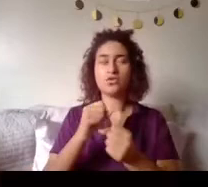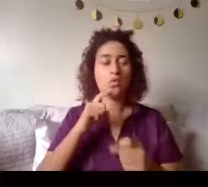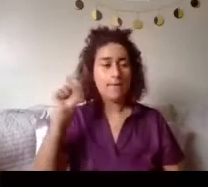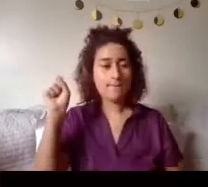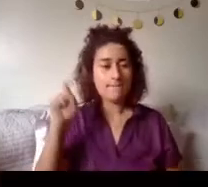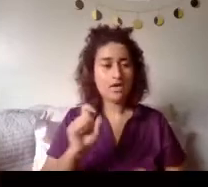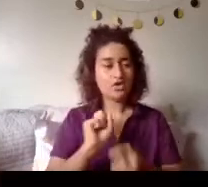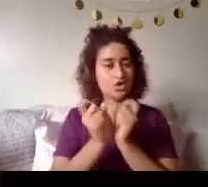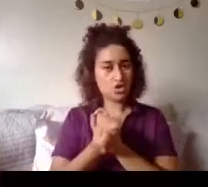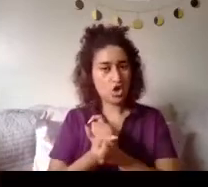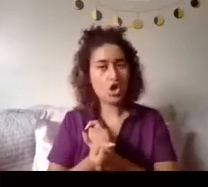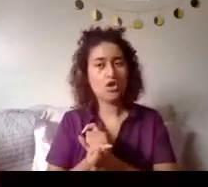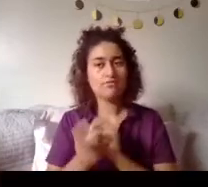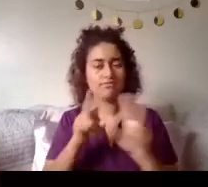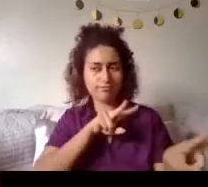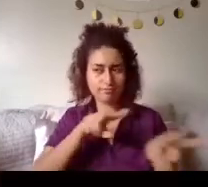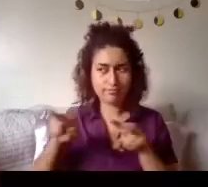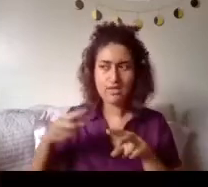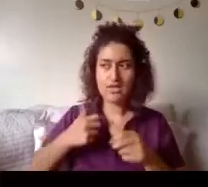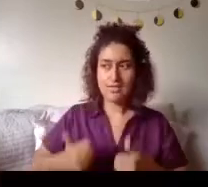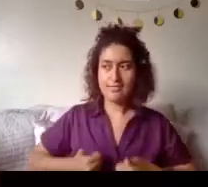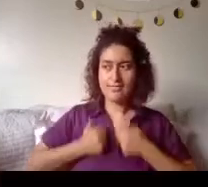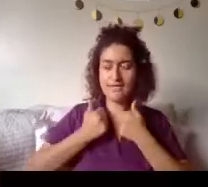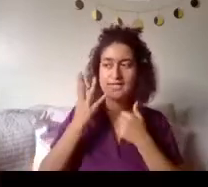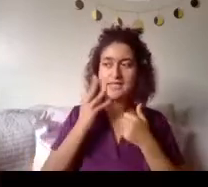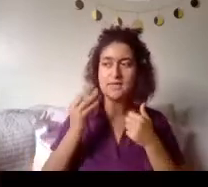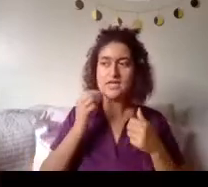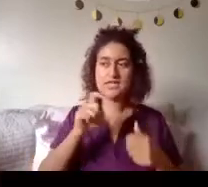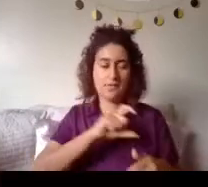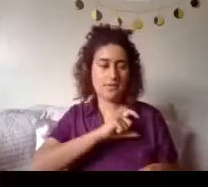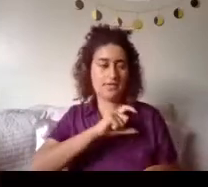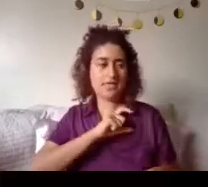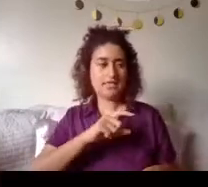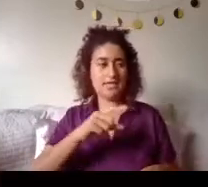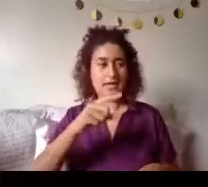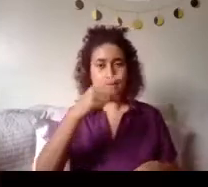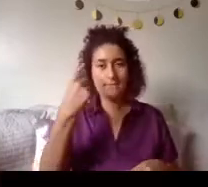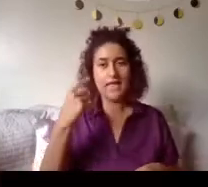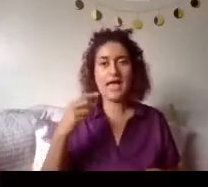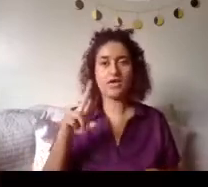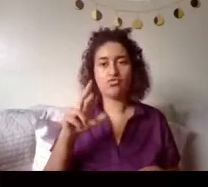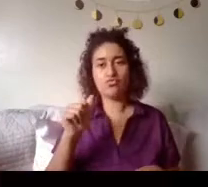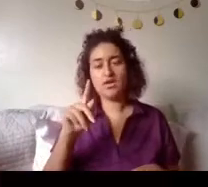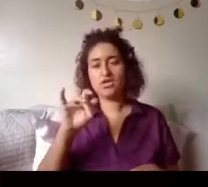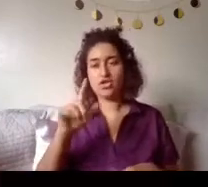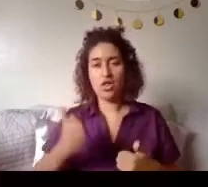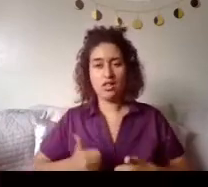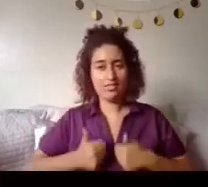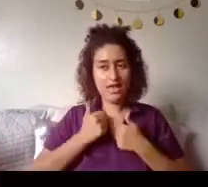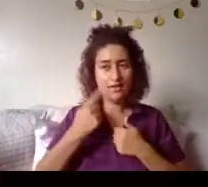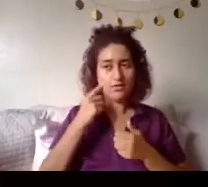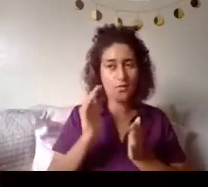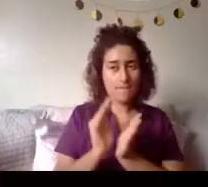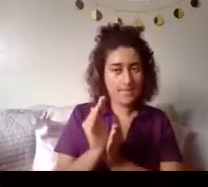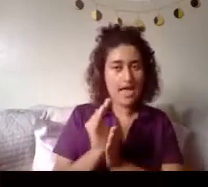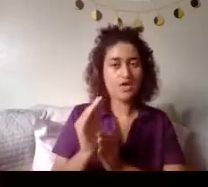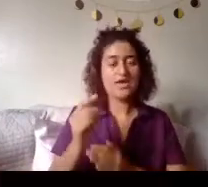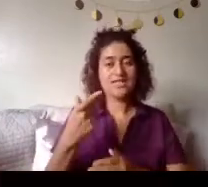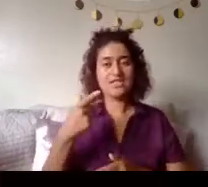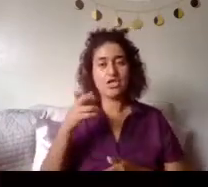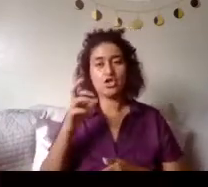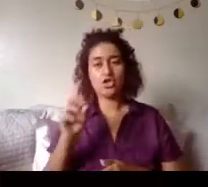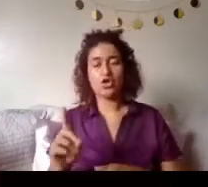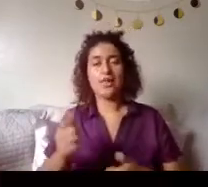lived experiences of the policing of Black and racialized, poor, migrant, and gendered lives, as they prove